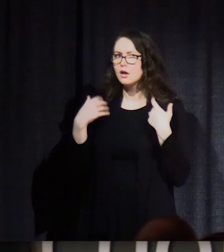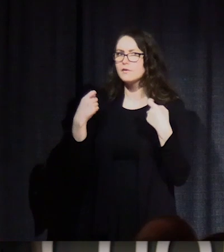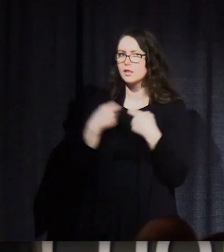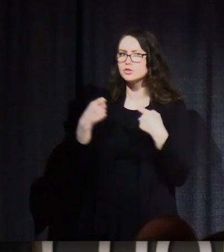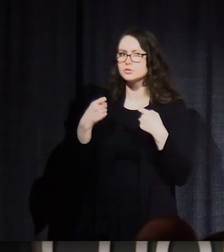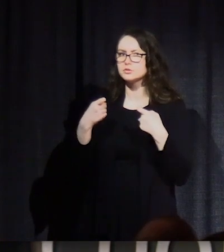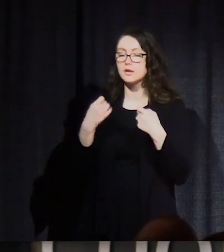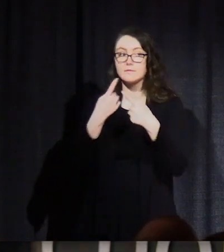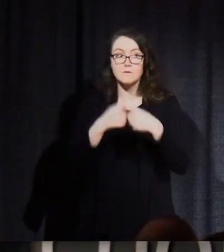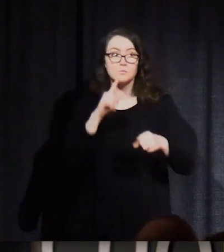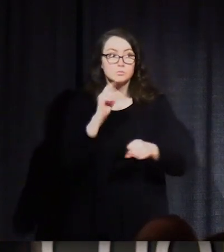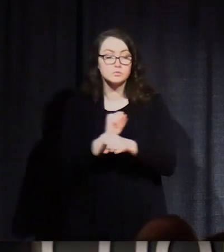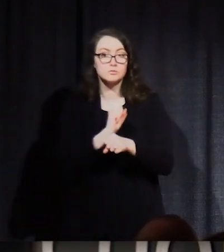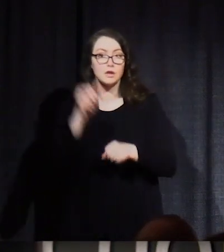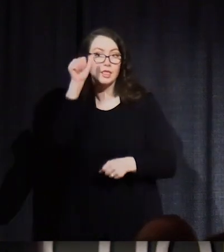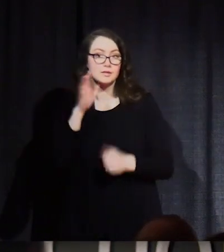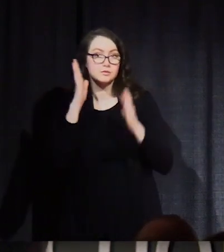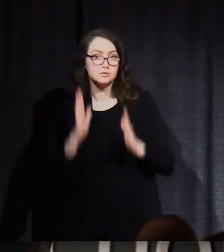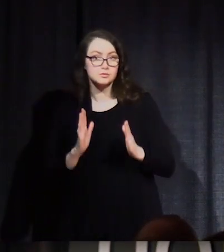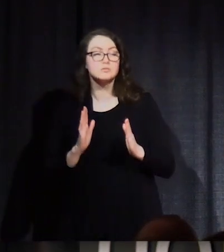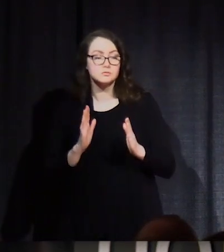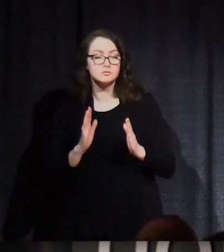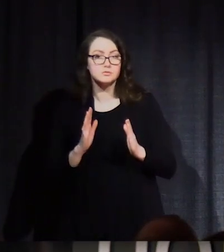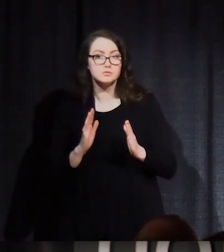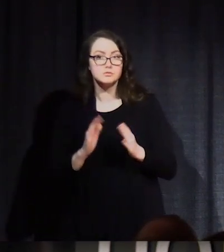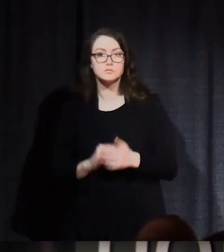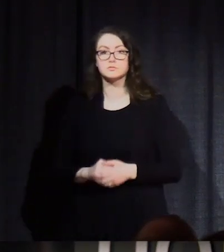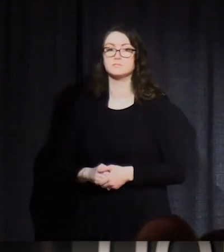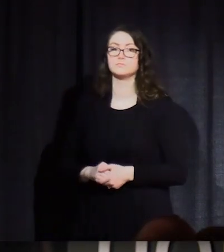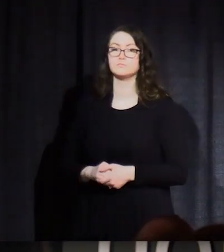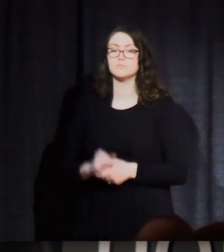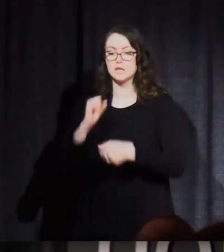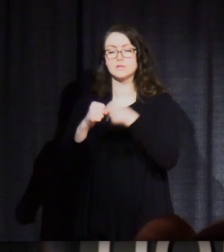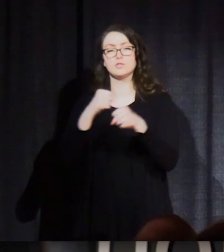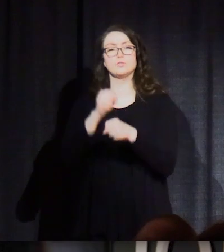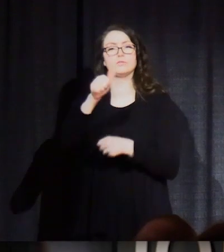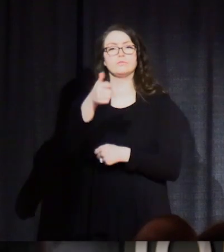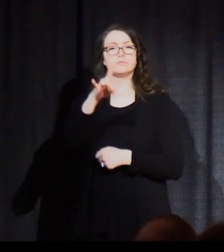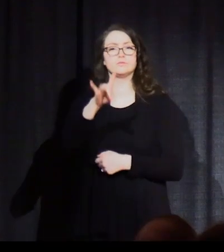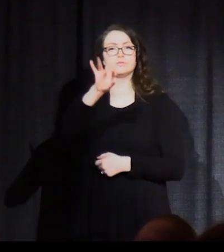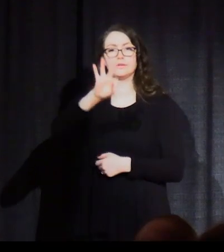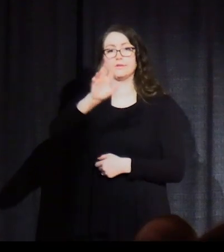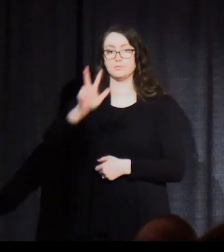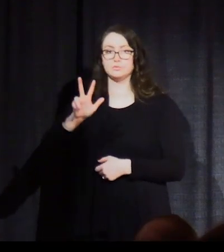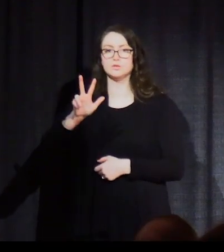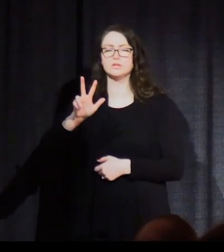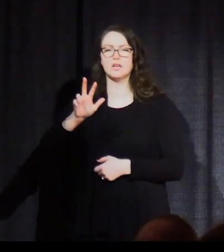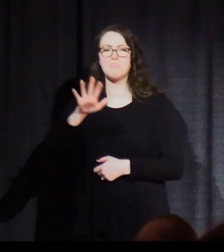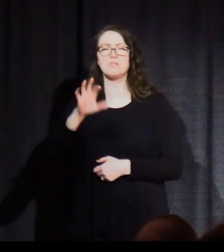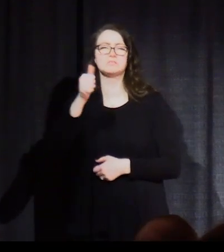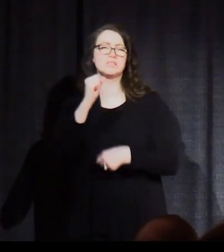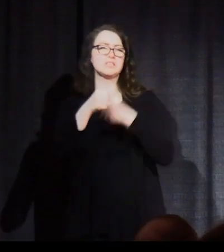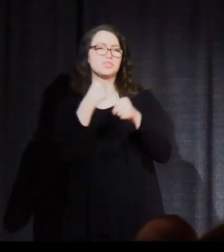Alaskans themselves. In 1893, barely 10 years after the first commercial